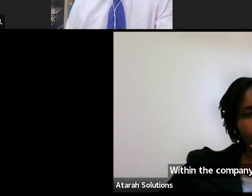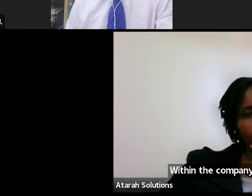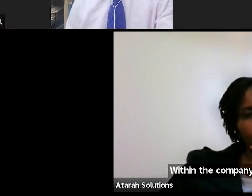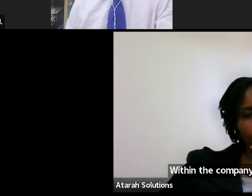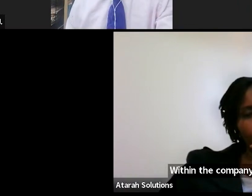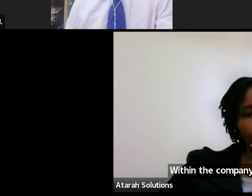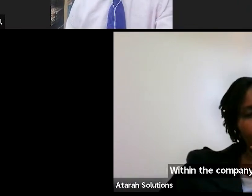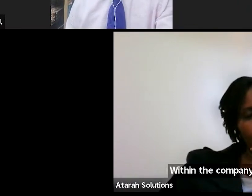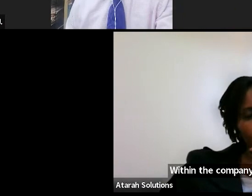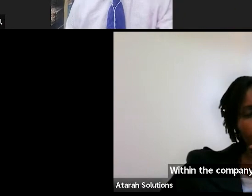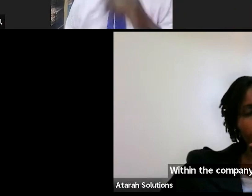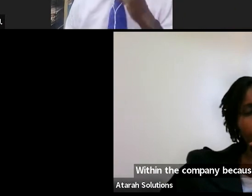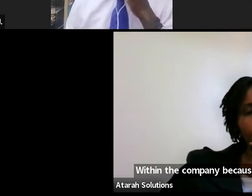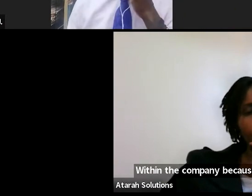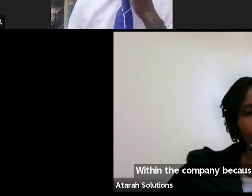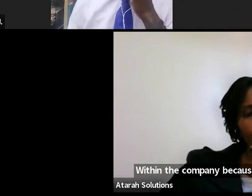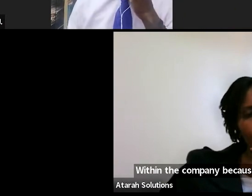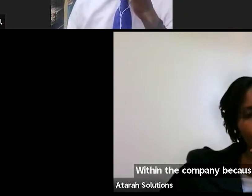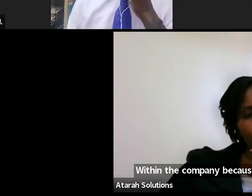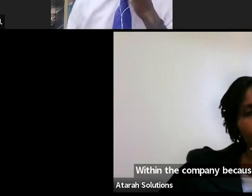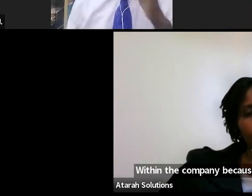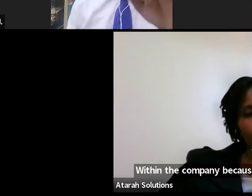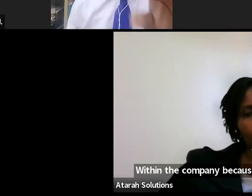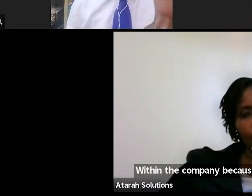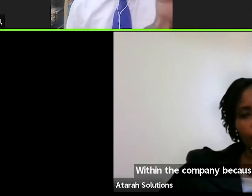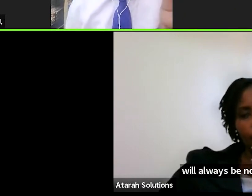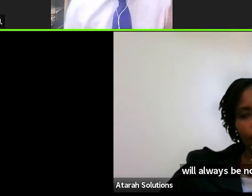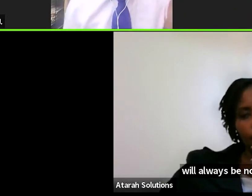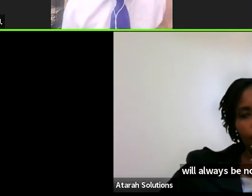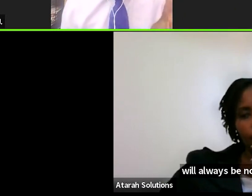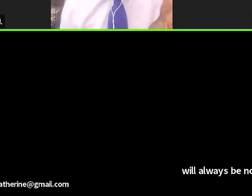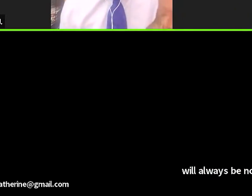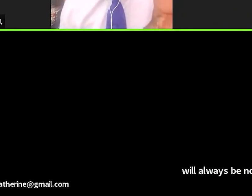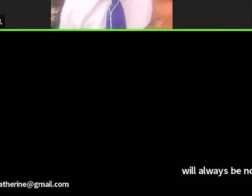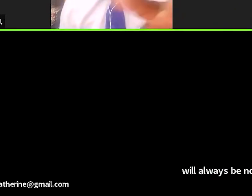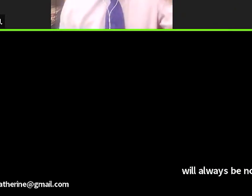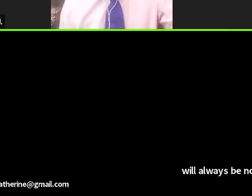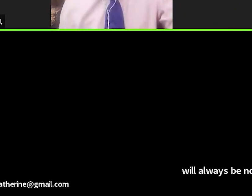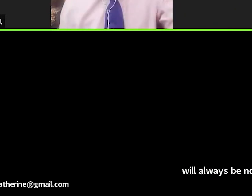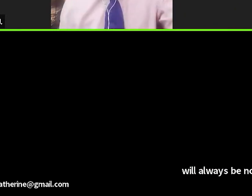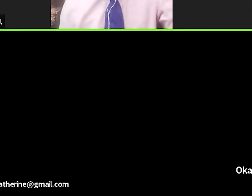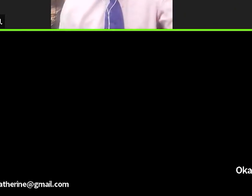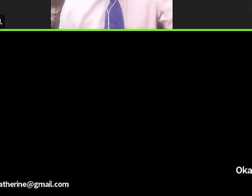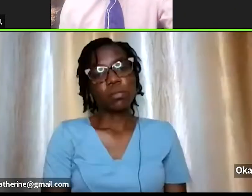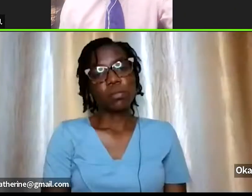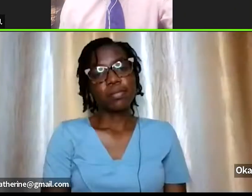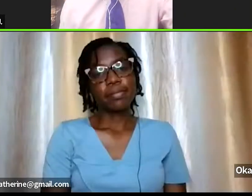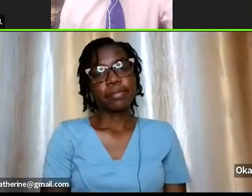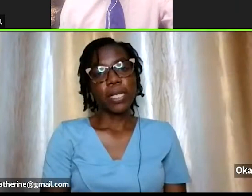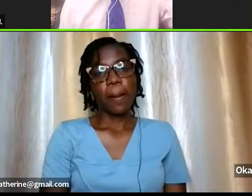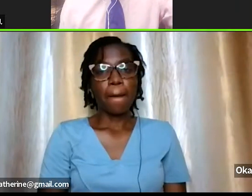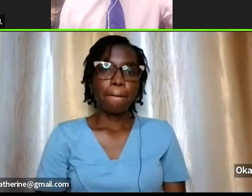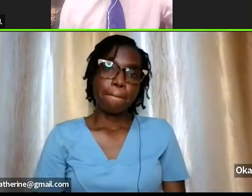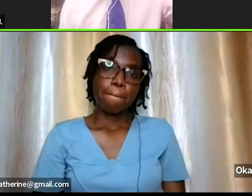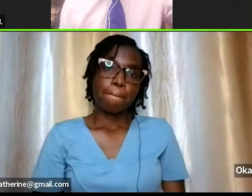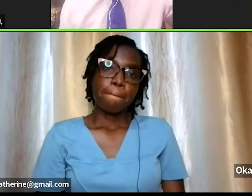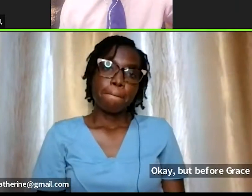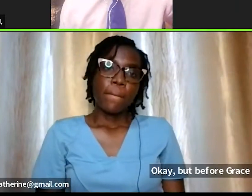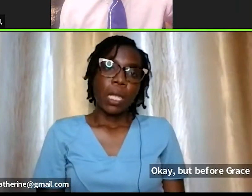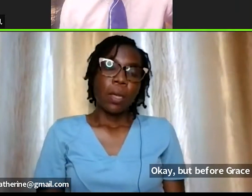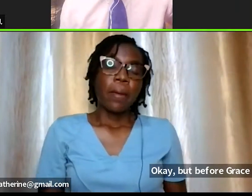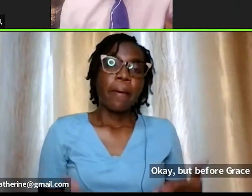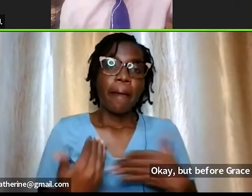be no. Thank you, Grace. Okay, perhaps before Grace speaks, I can also want to appreciate people